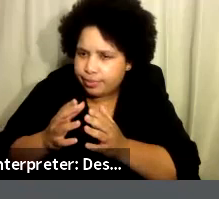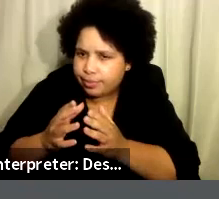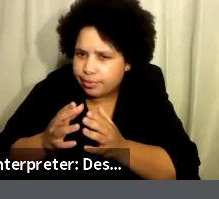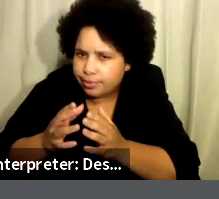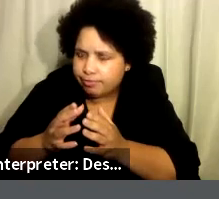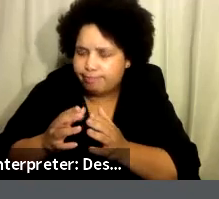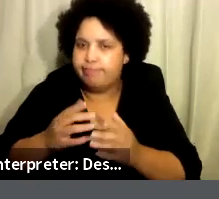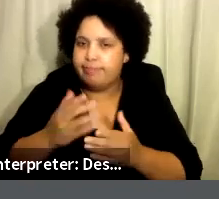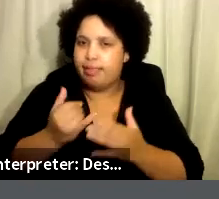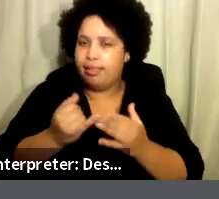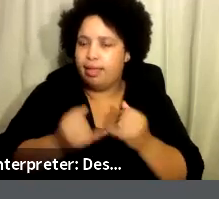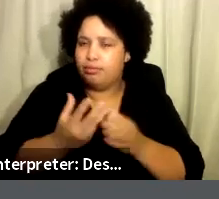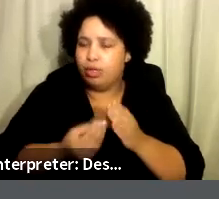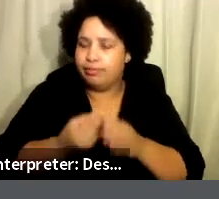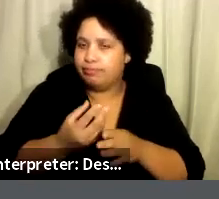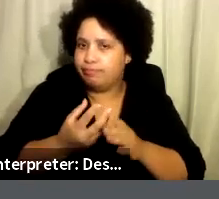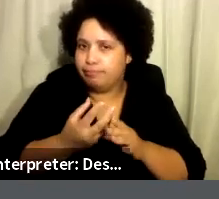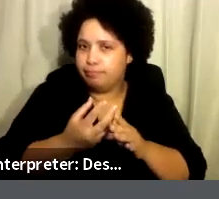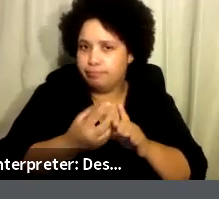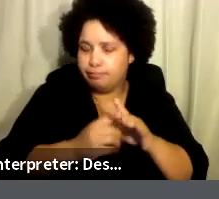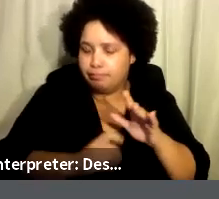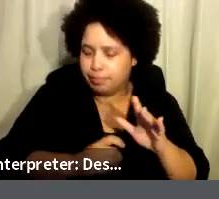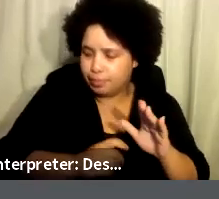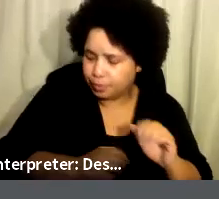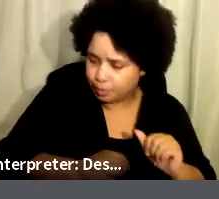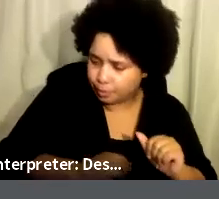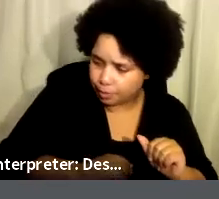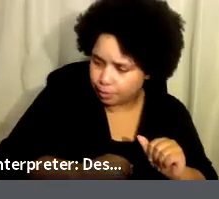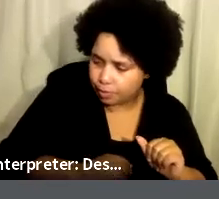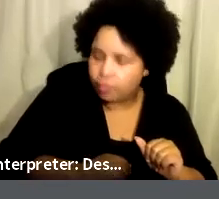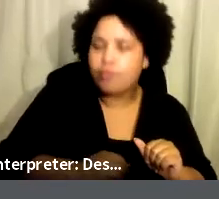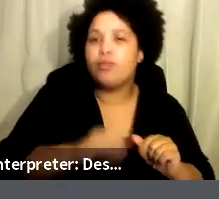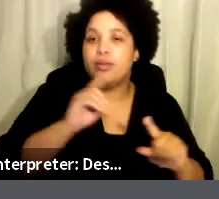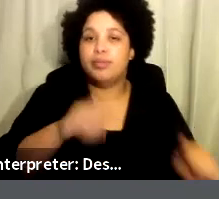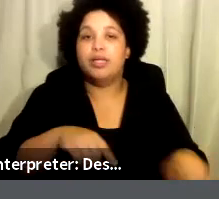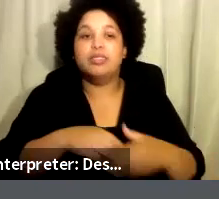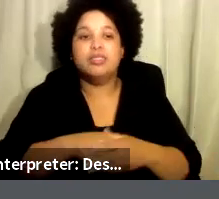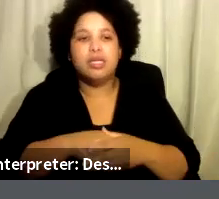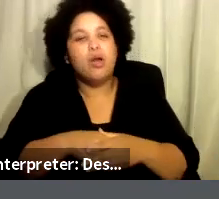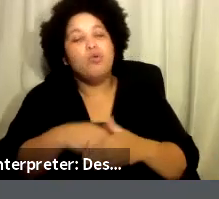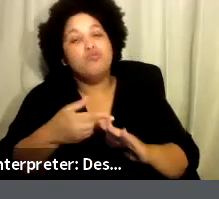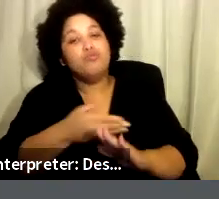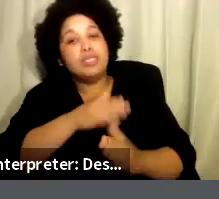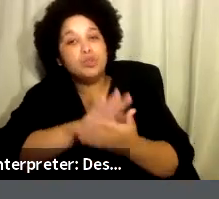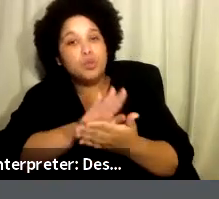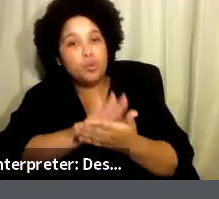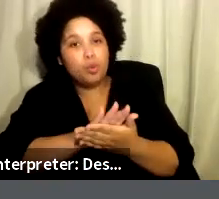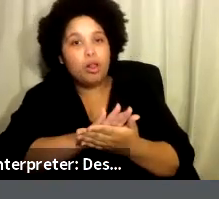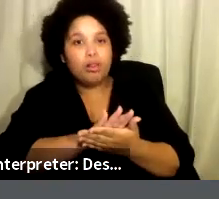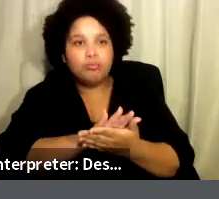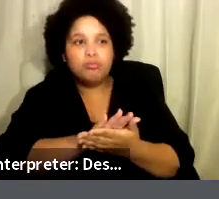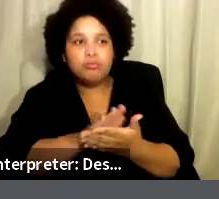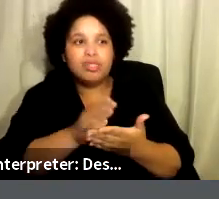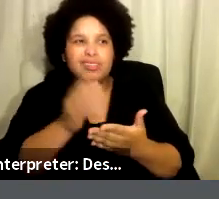So the preschool programs are for everyone. Some programs are specific for working families, like Sandra just mentioned, the full